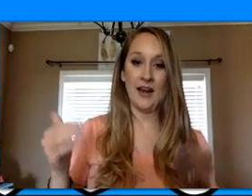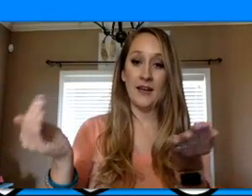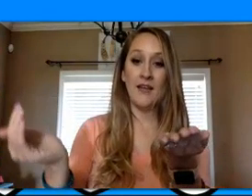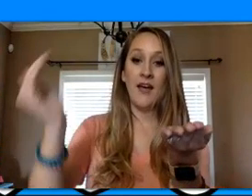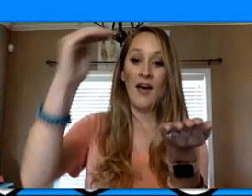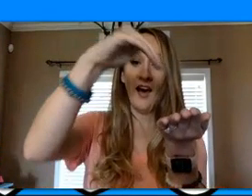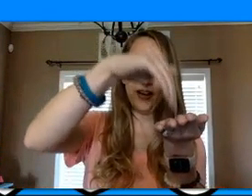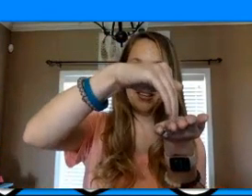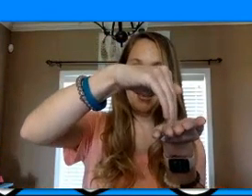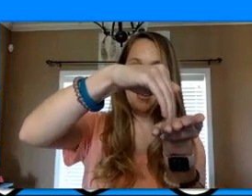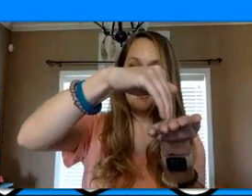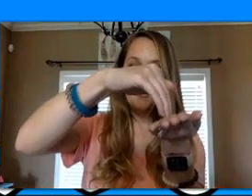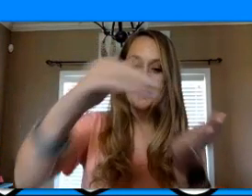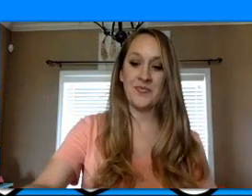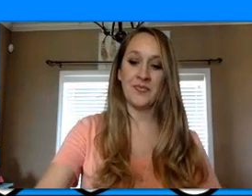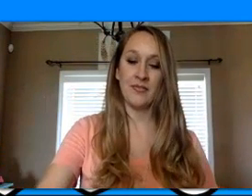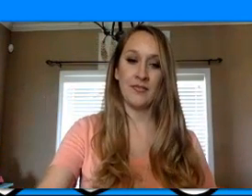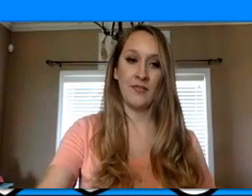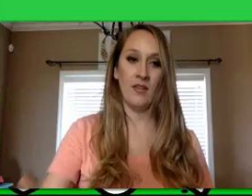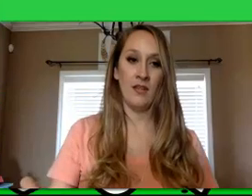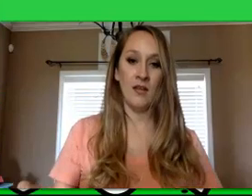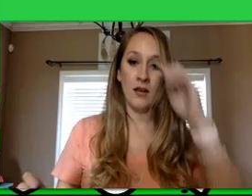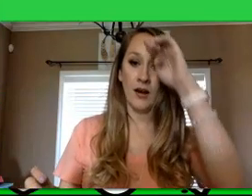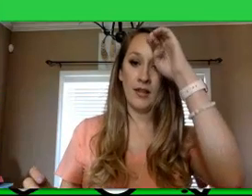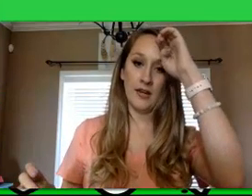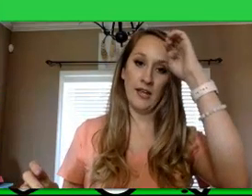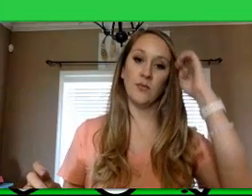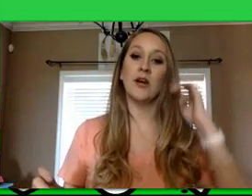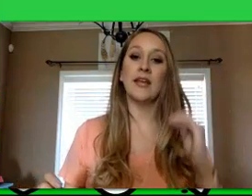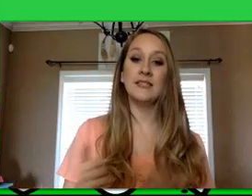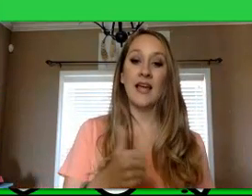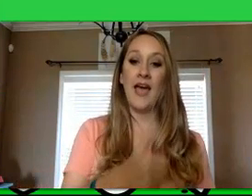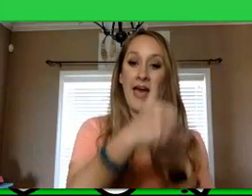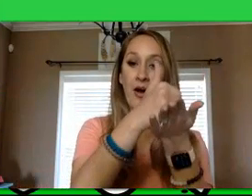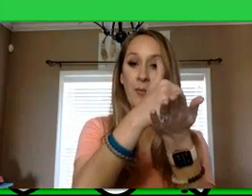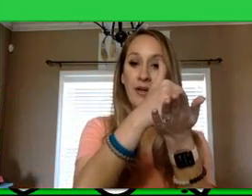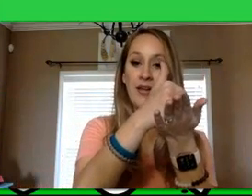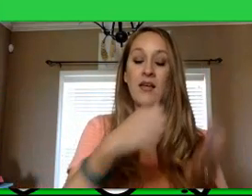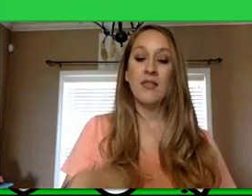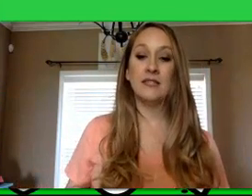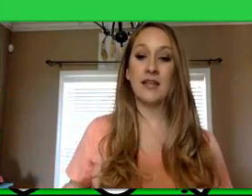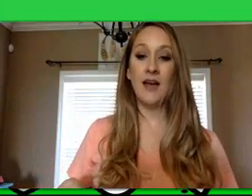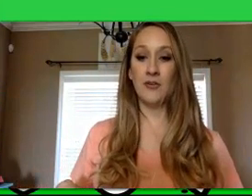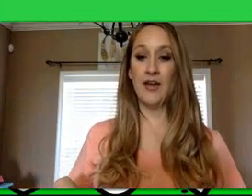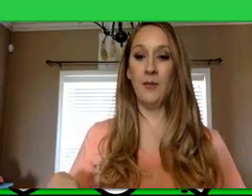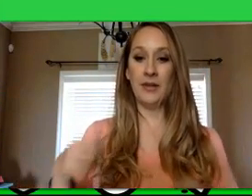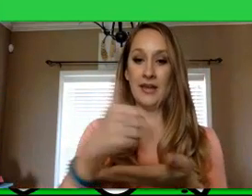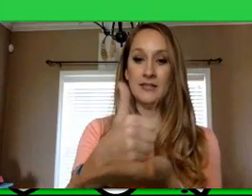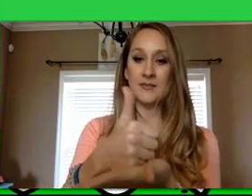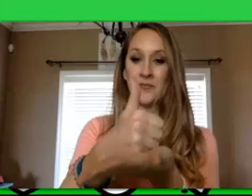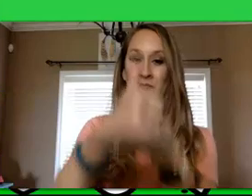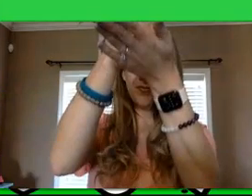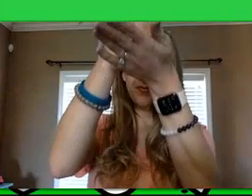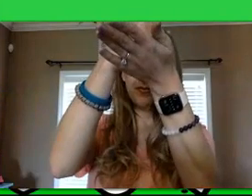and sign it again. All right, the next word is help. The sign for help